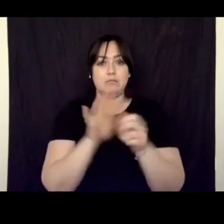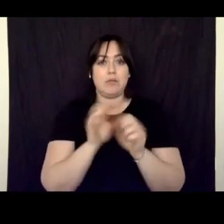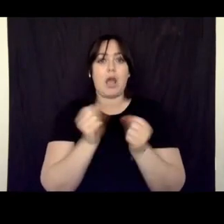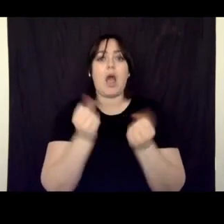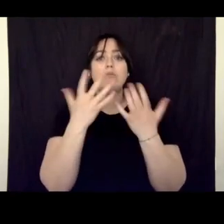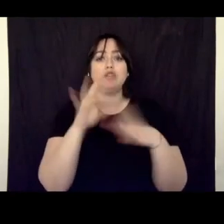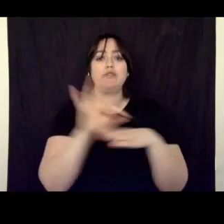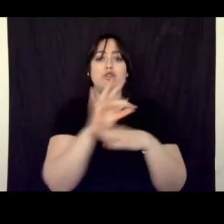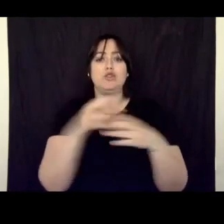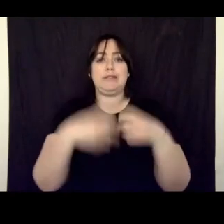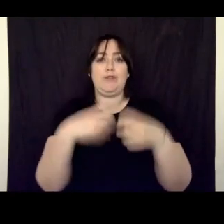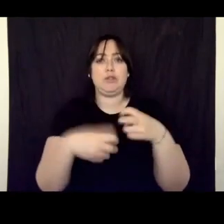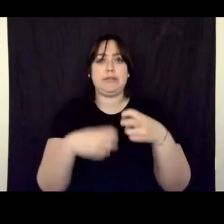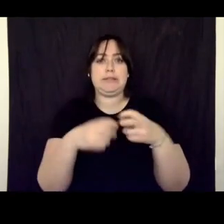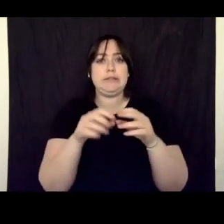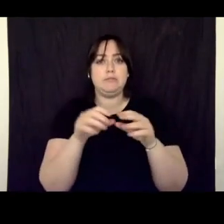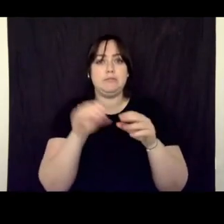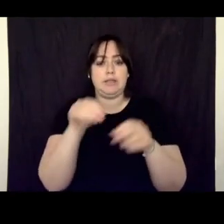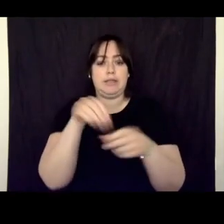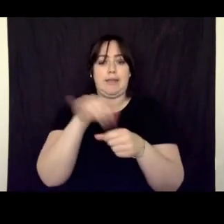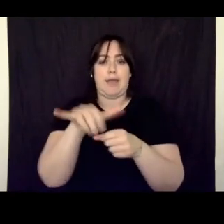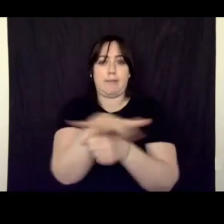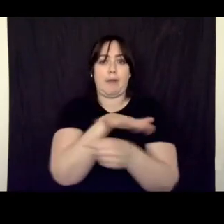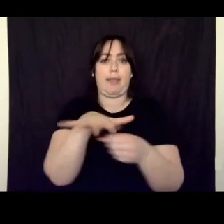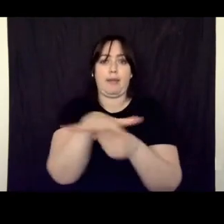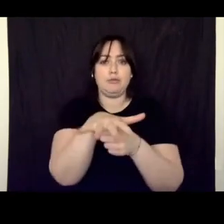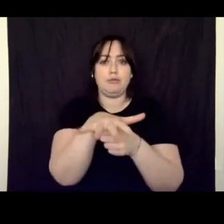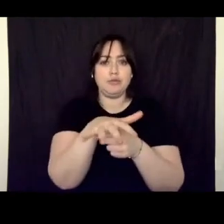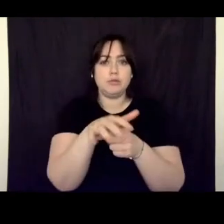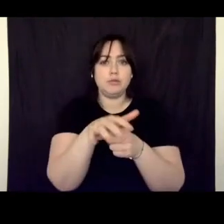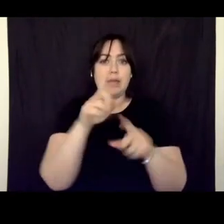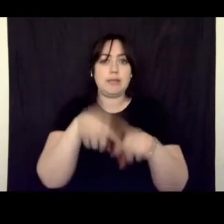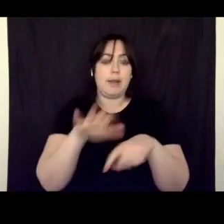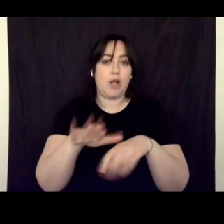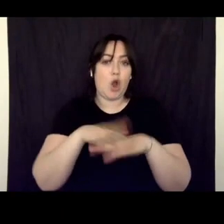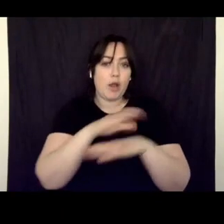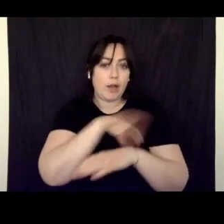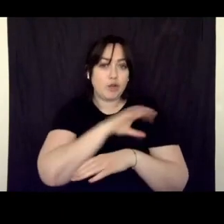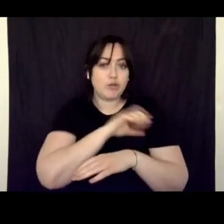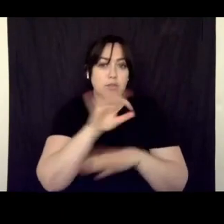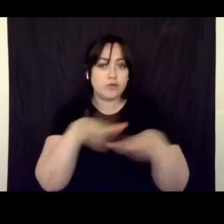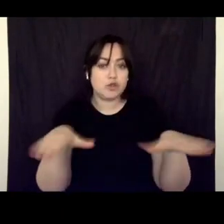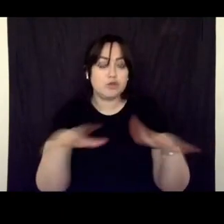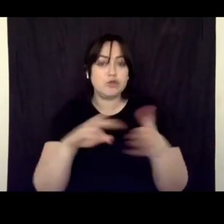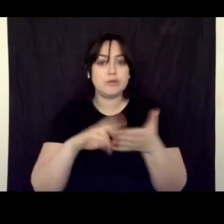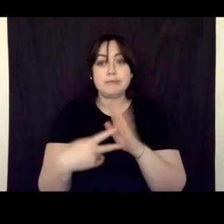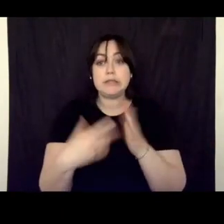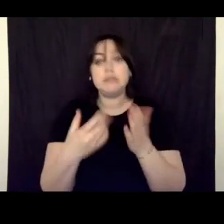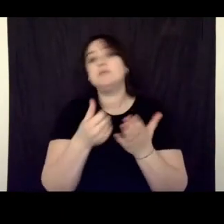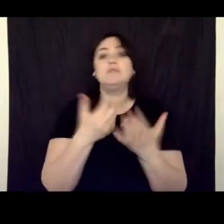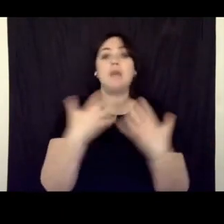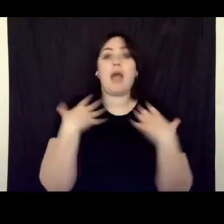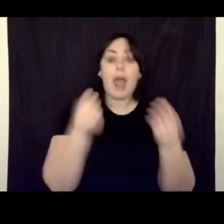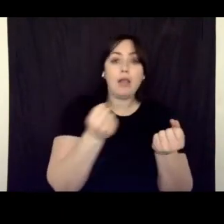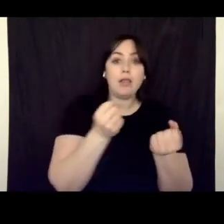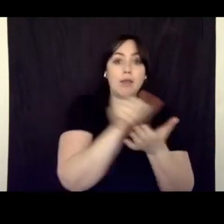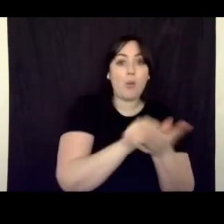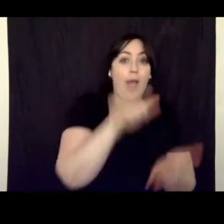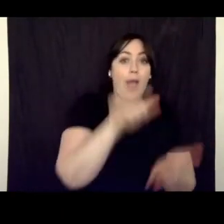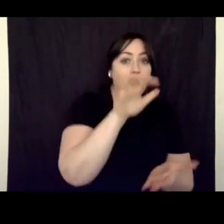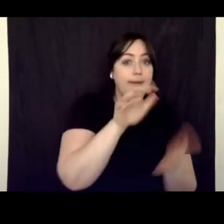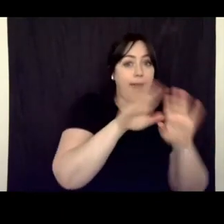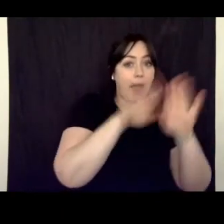the characteristics of children, for instance, being from a healthy, wealthy households versus a